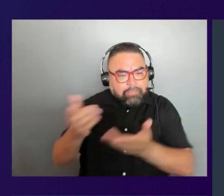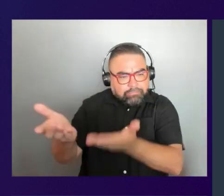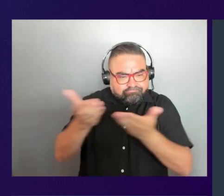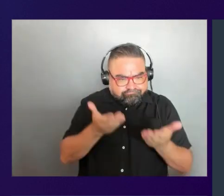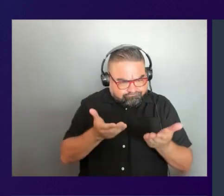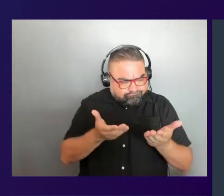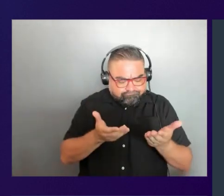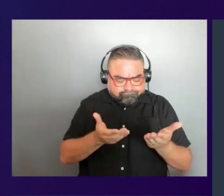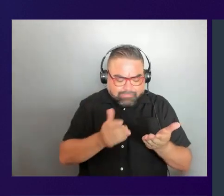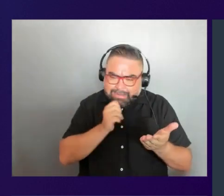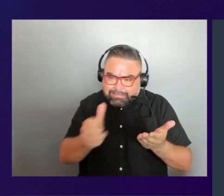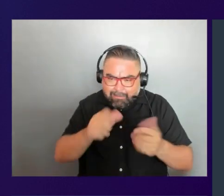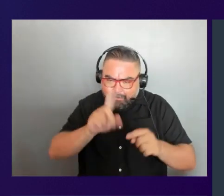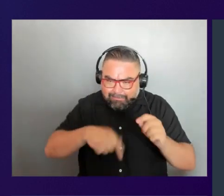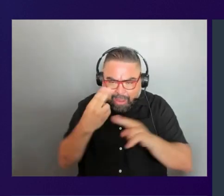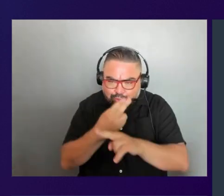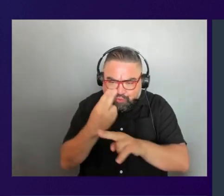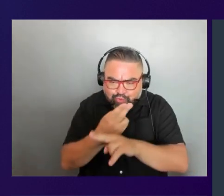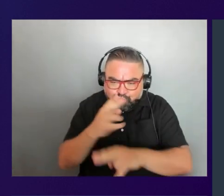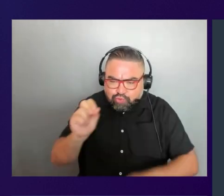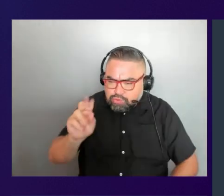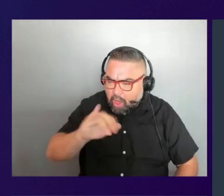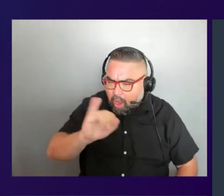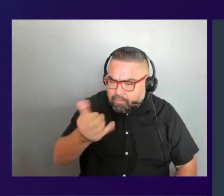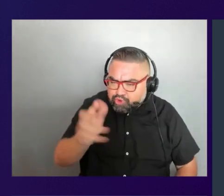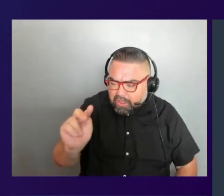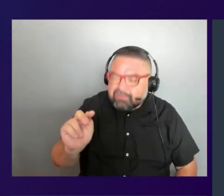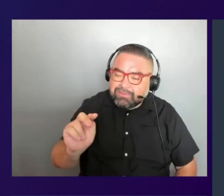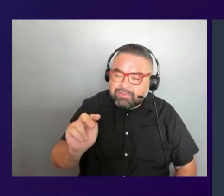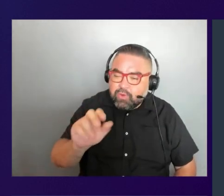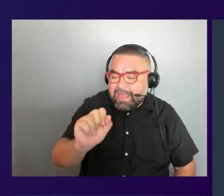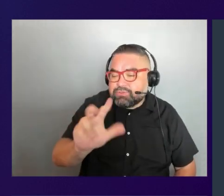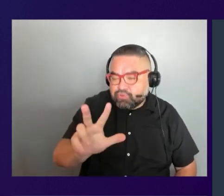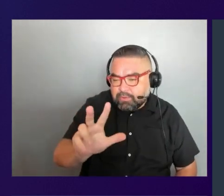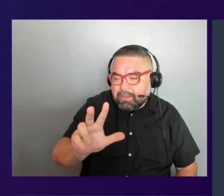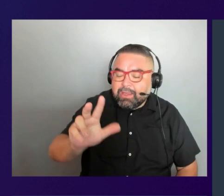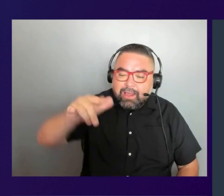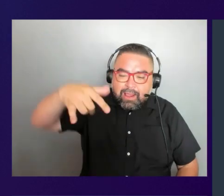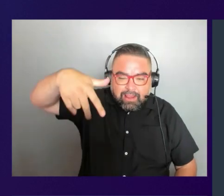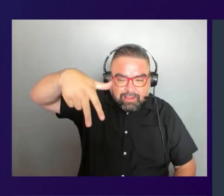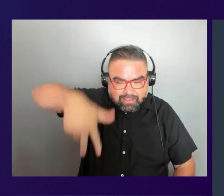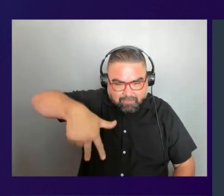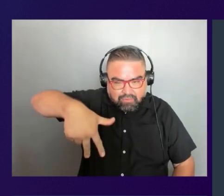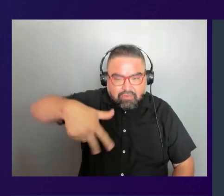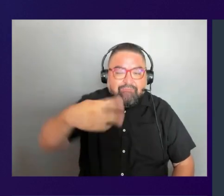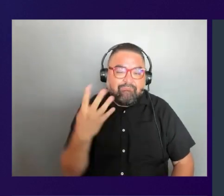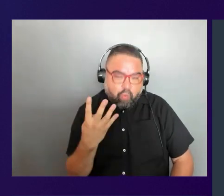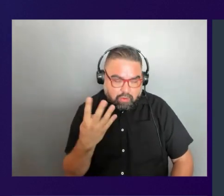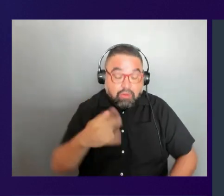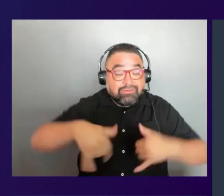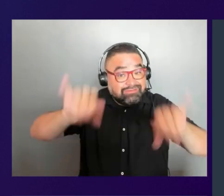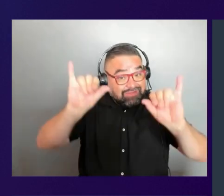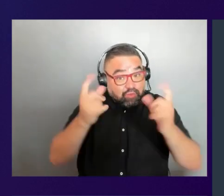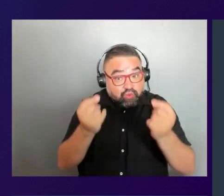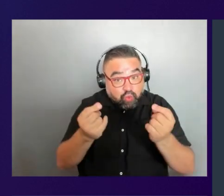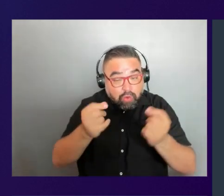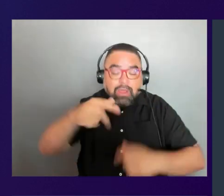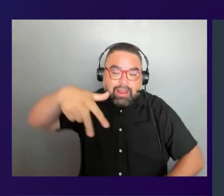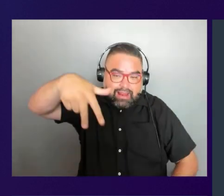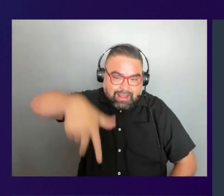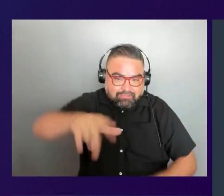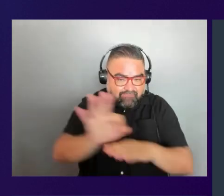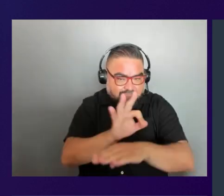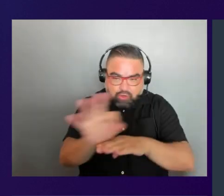going to be able to use the S3 Object Lambda for, is just going to route around the Lambda function. The Lambda function is not going to get